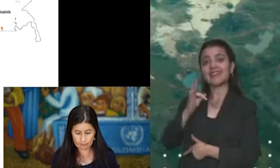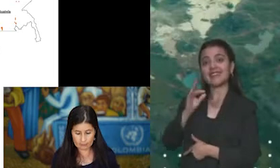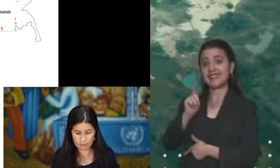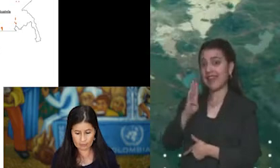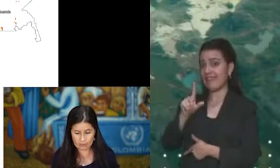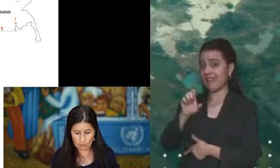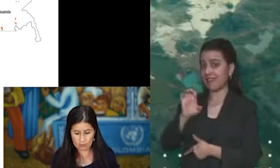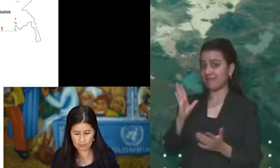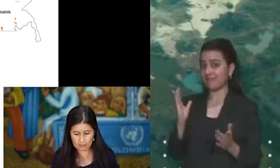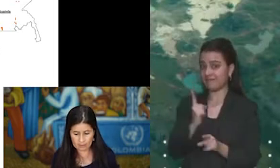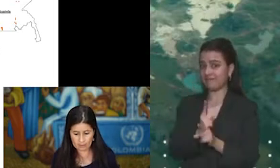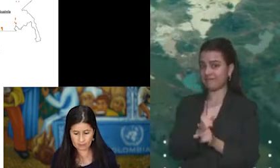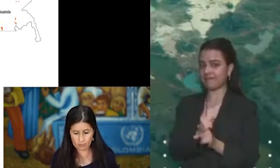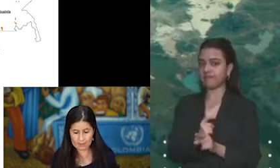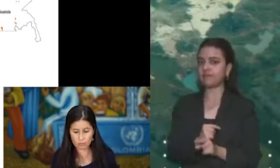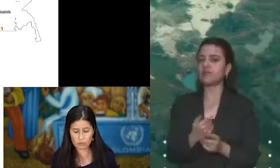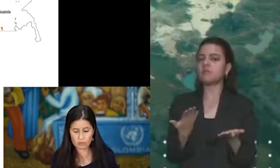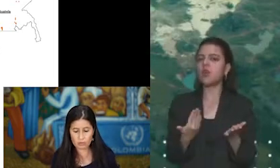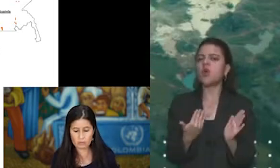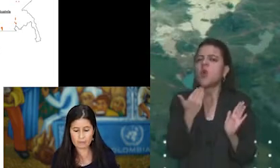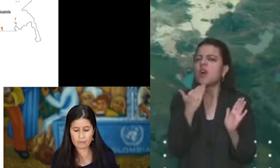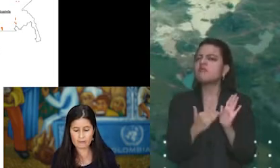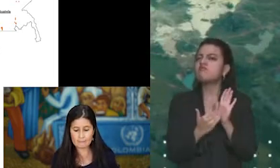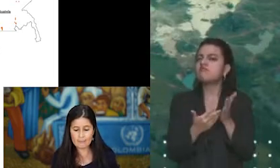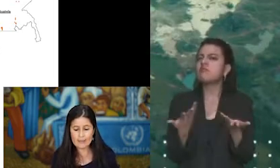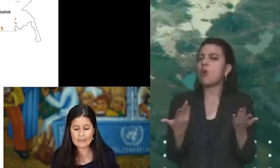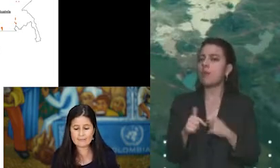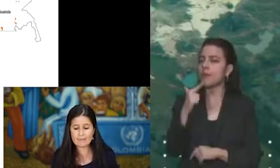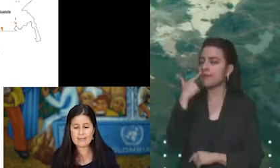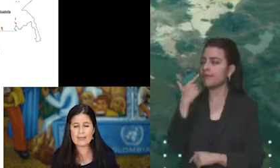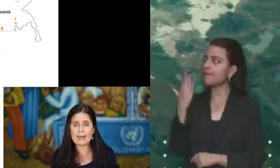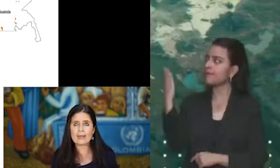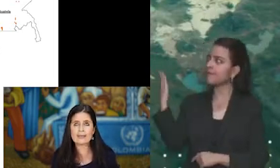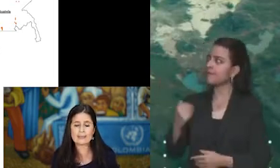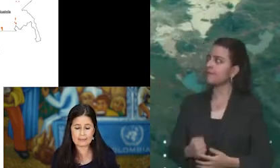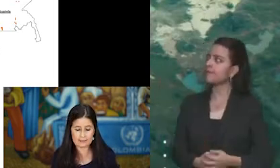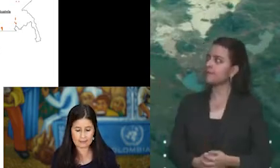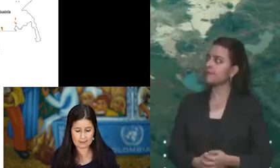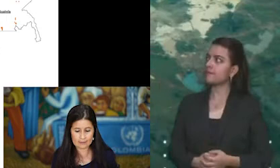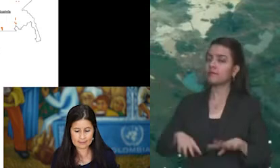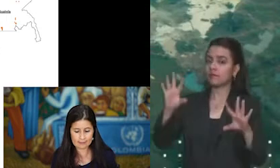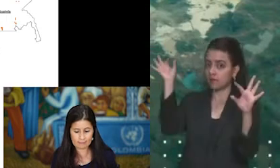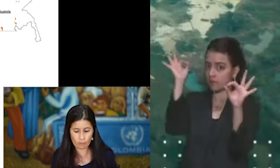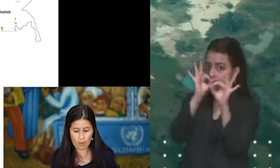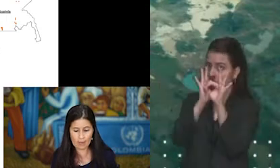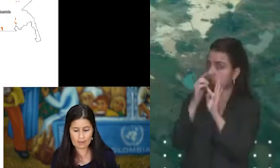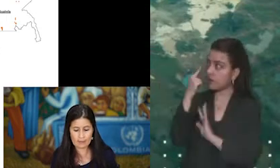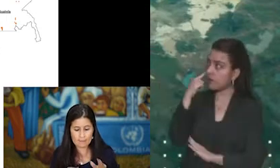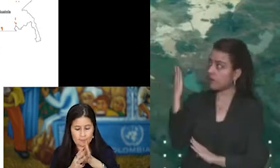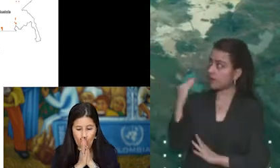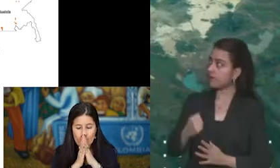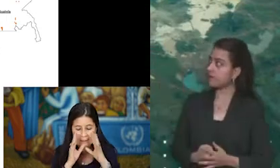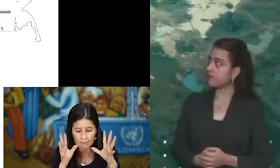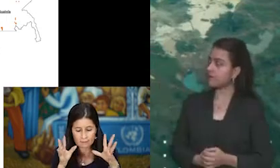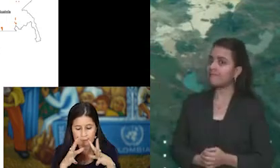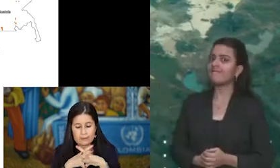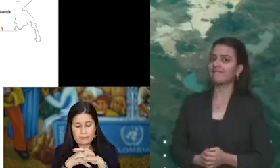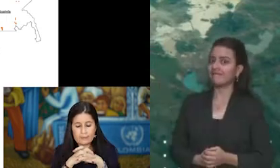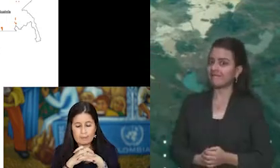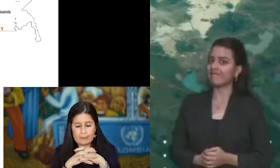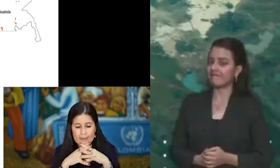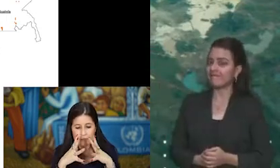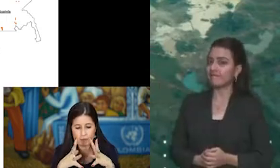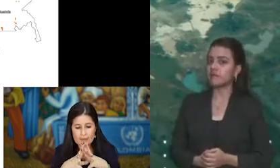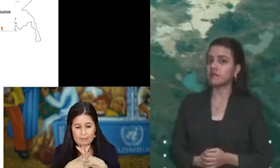see here, and I'm going to show later on a graph, that stability needs to be focused or seen in a